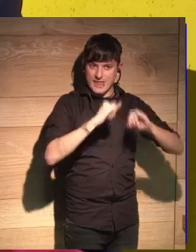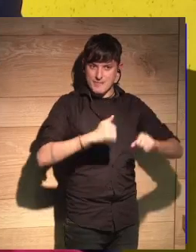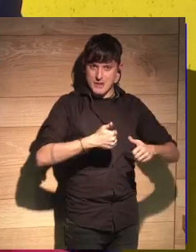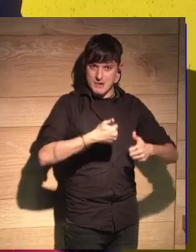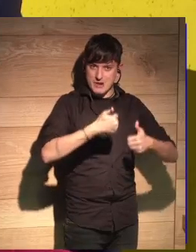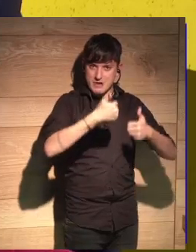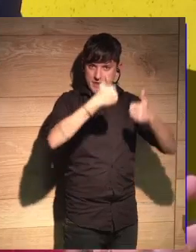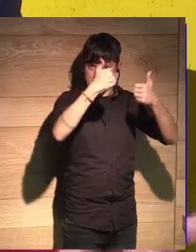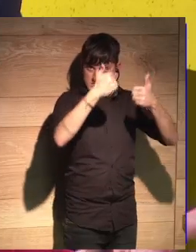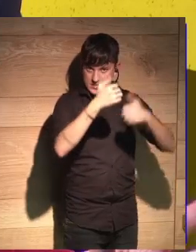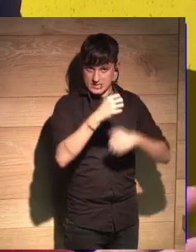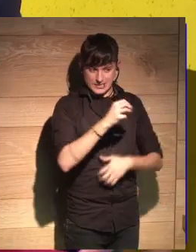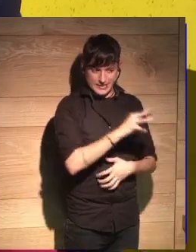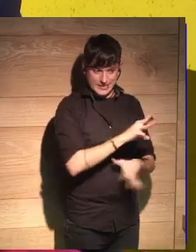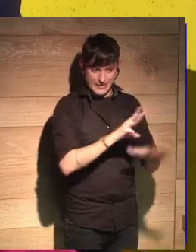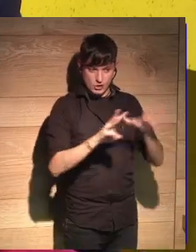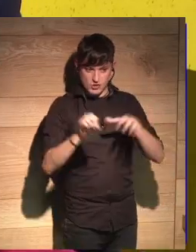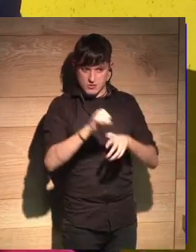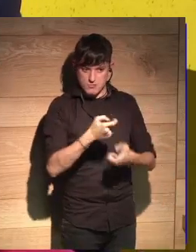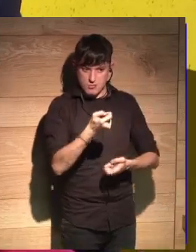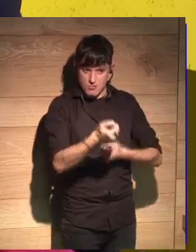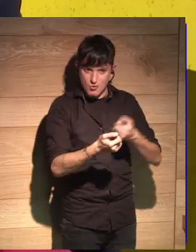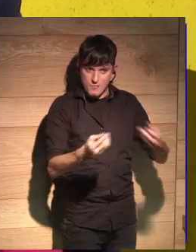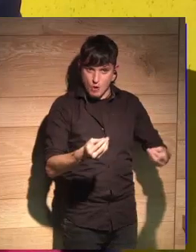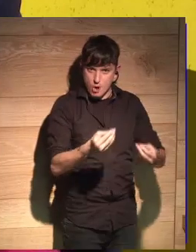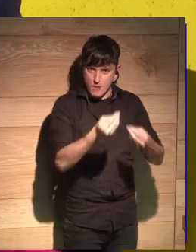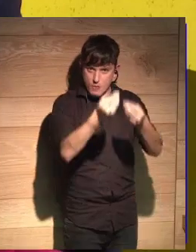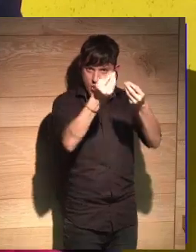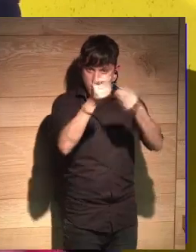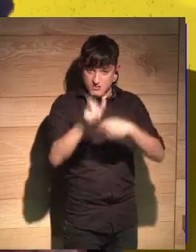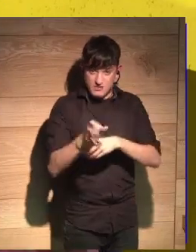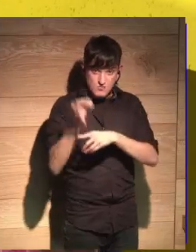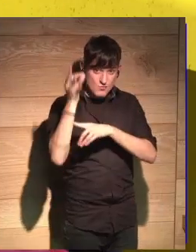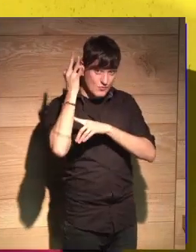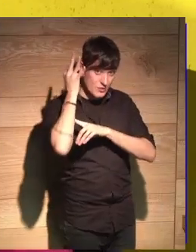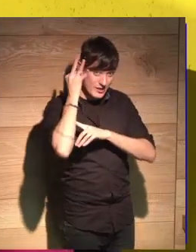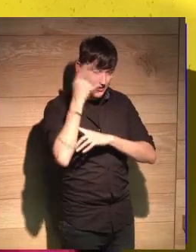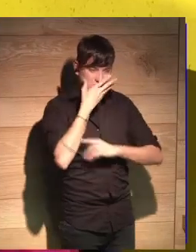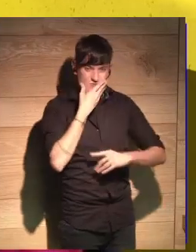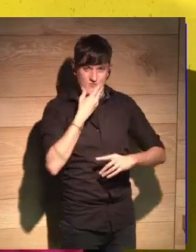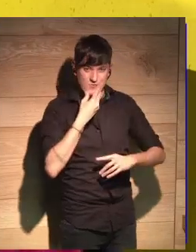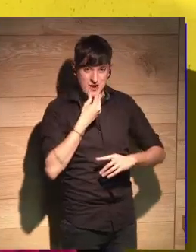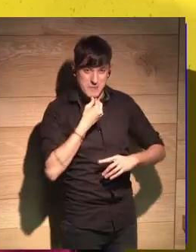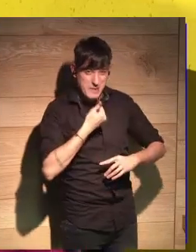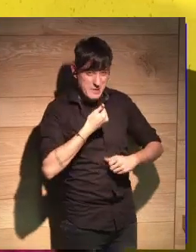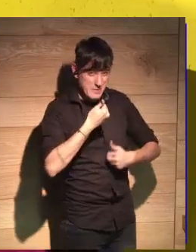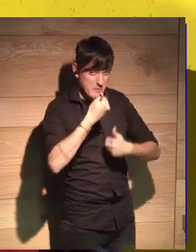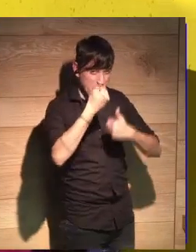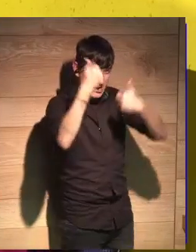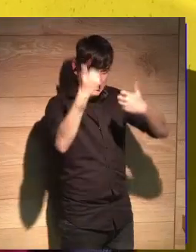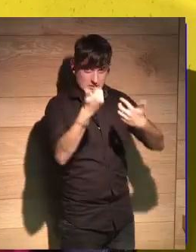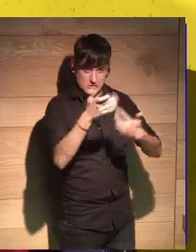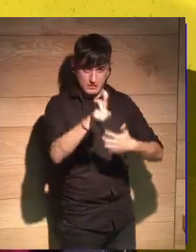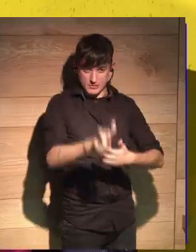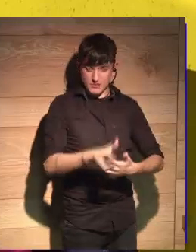better, and that a woman could get more and more beautiful. But Marie at age 71 is